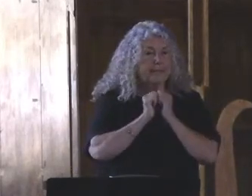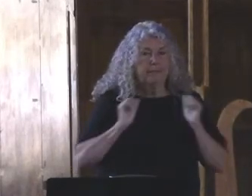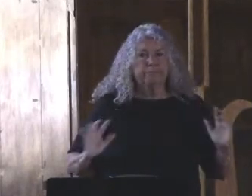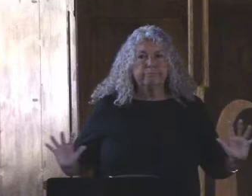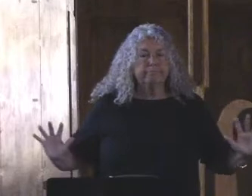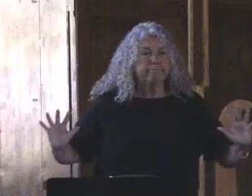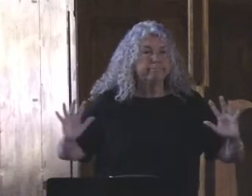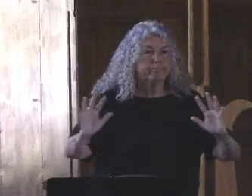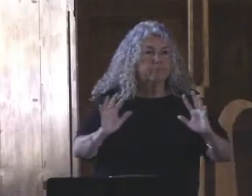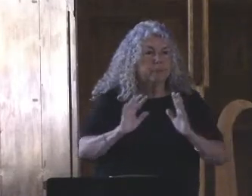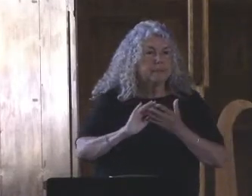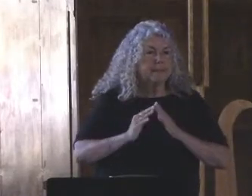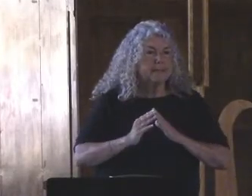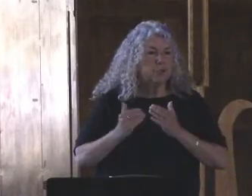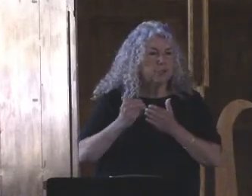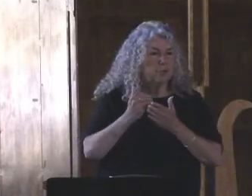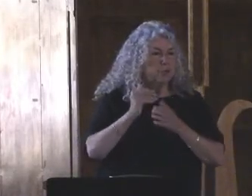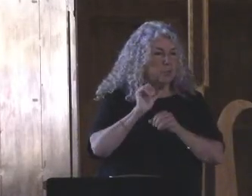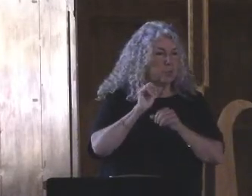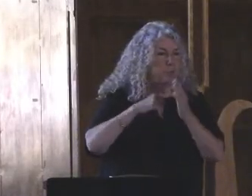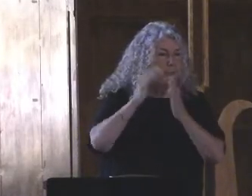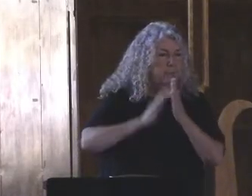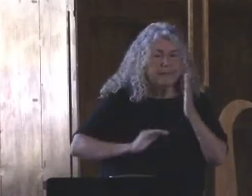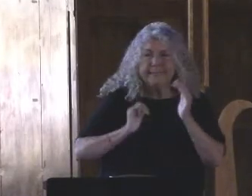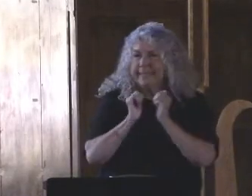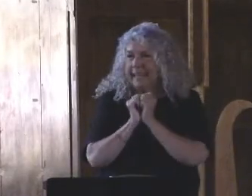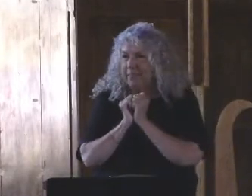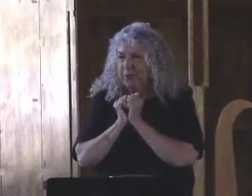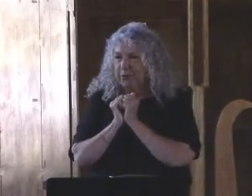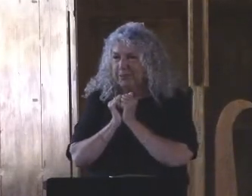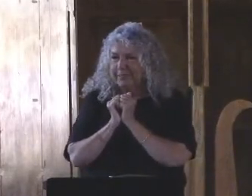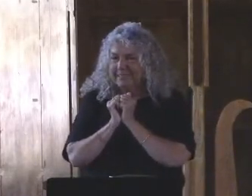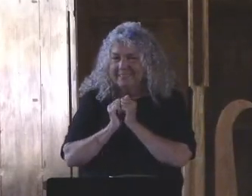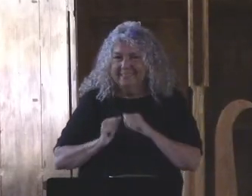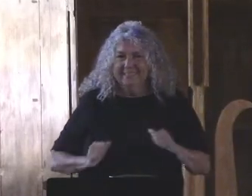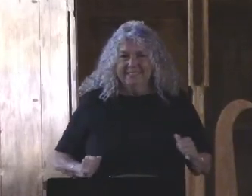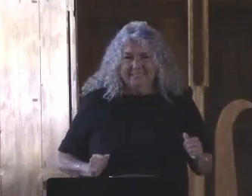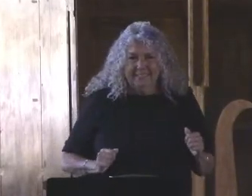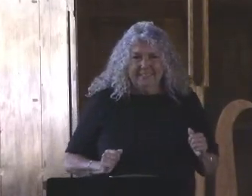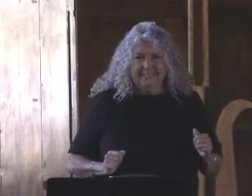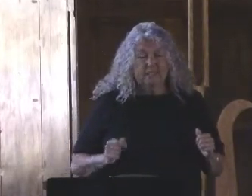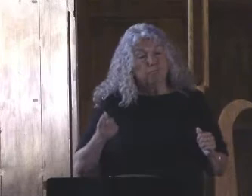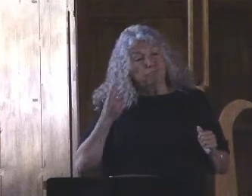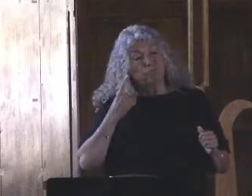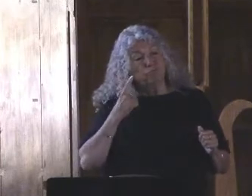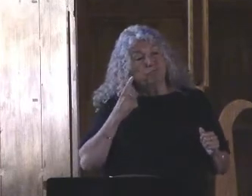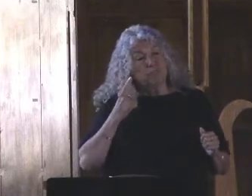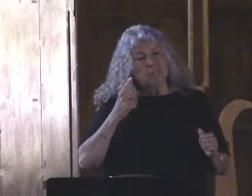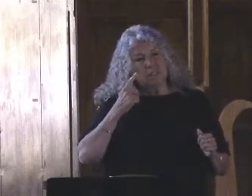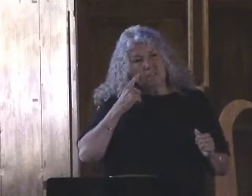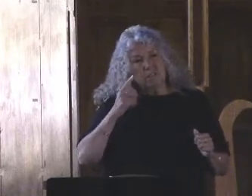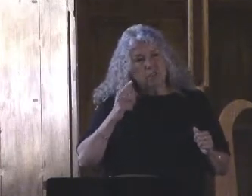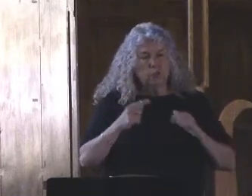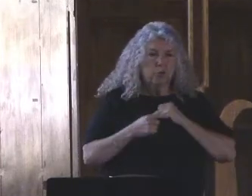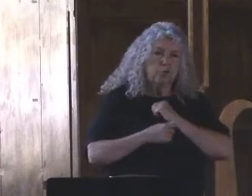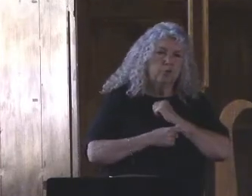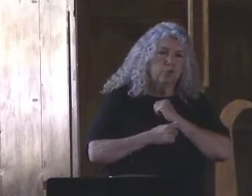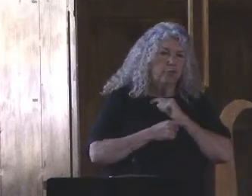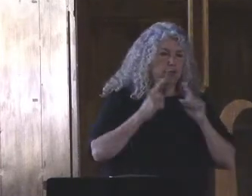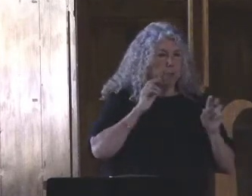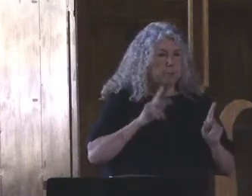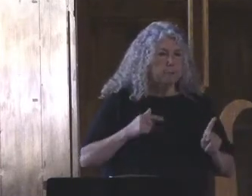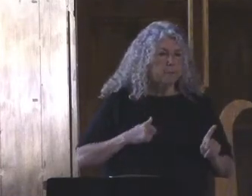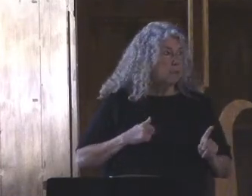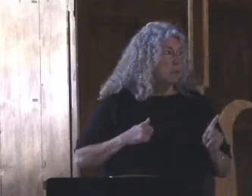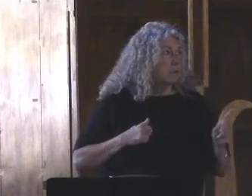over the city to collectively paint together. So there could be a temptation for